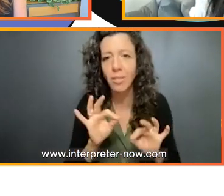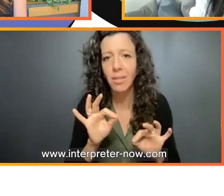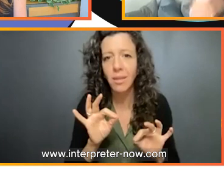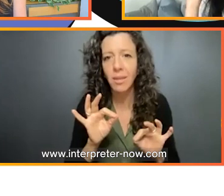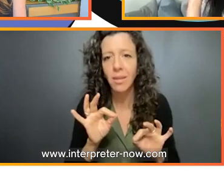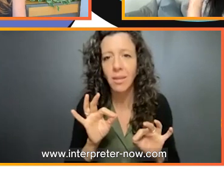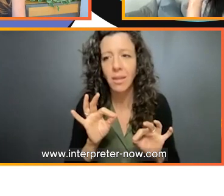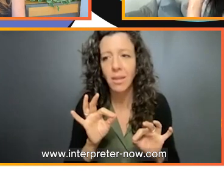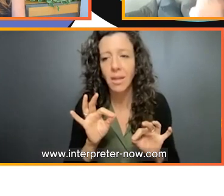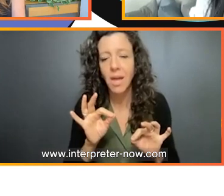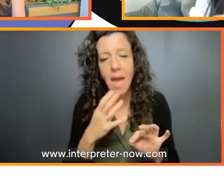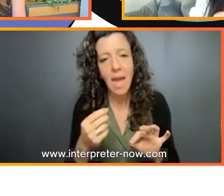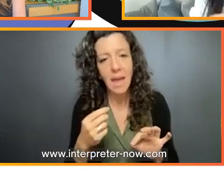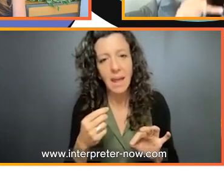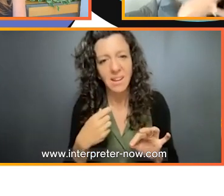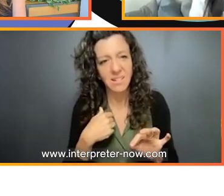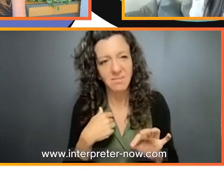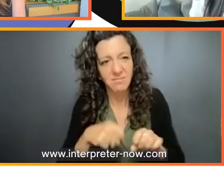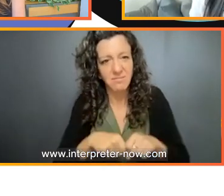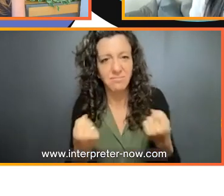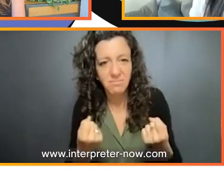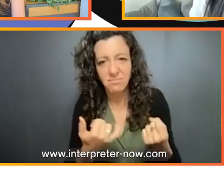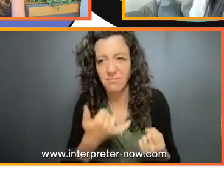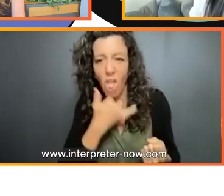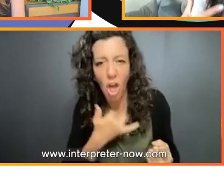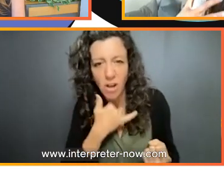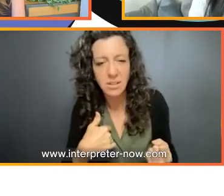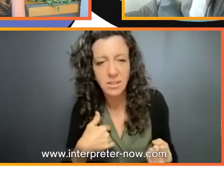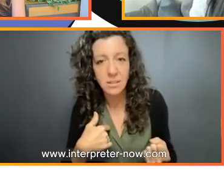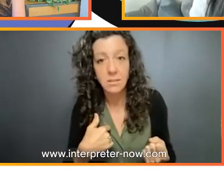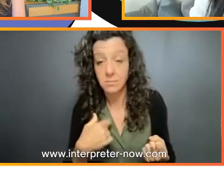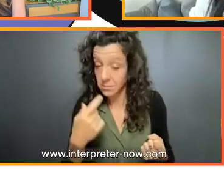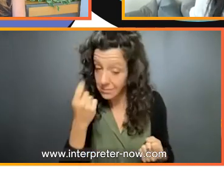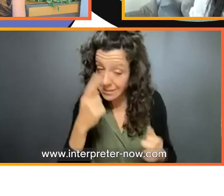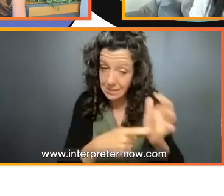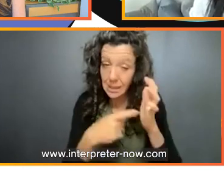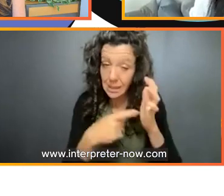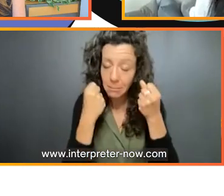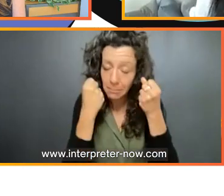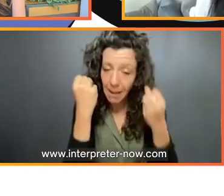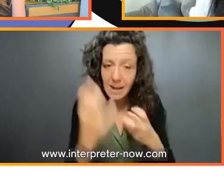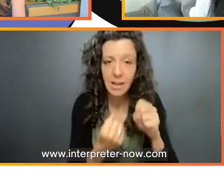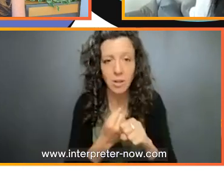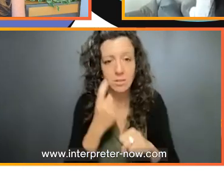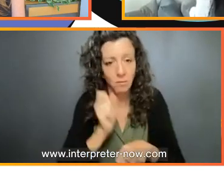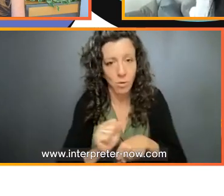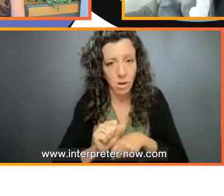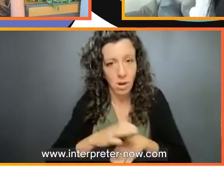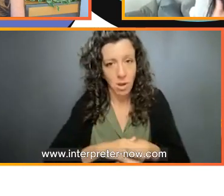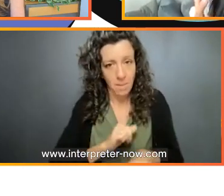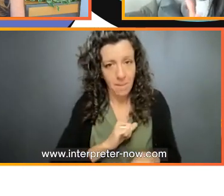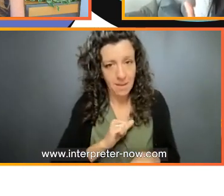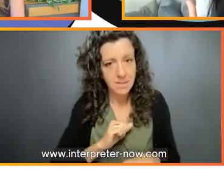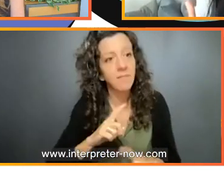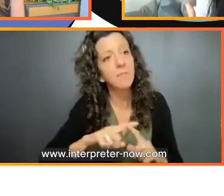core wisdom through an embodied lens, like being somatic, being body-focused, that I now deeply believe to my core that